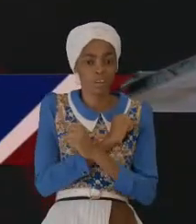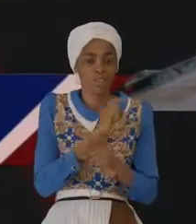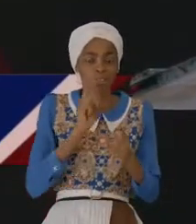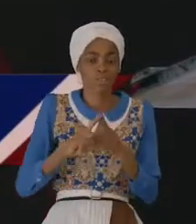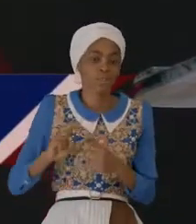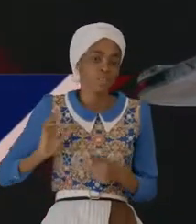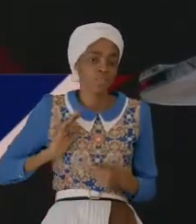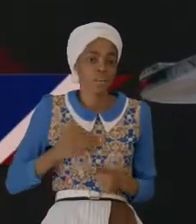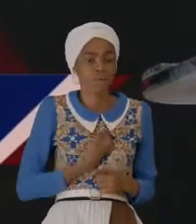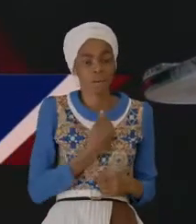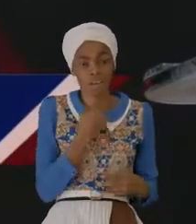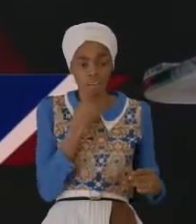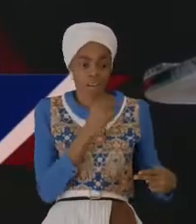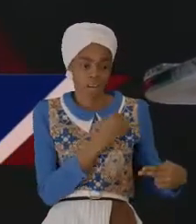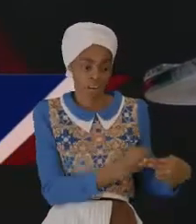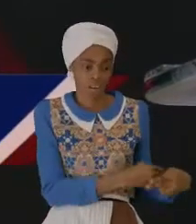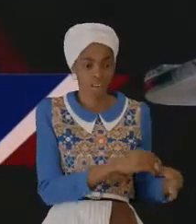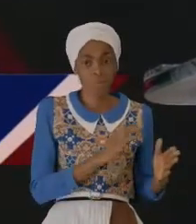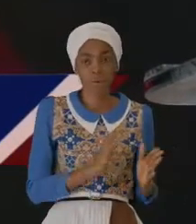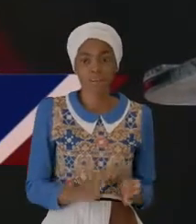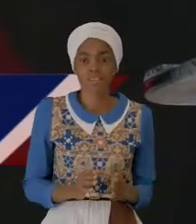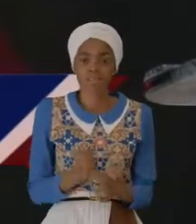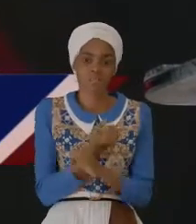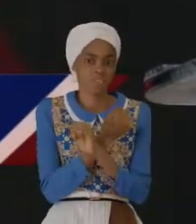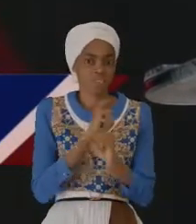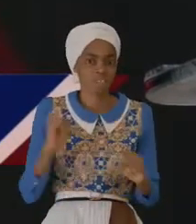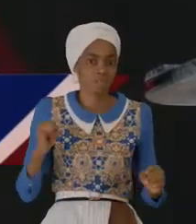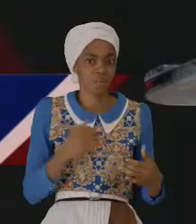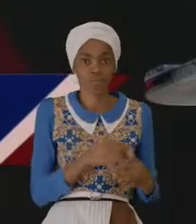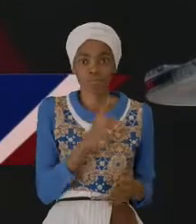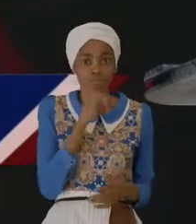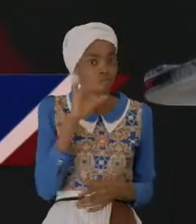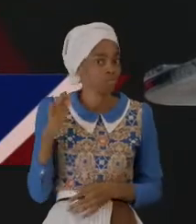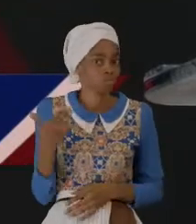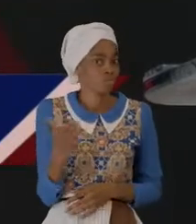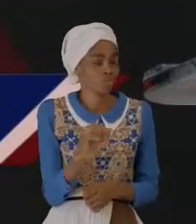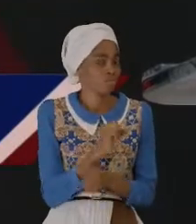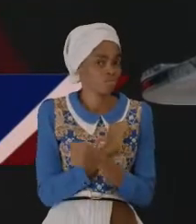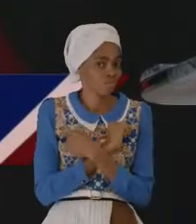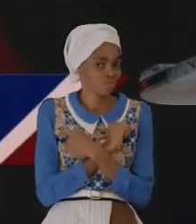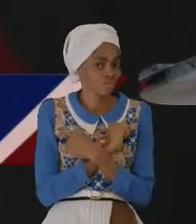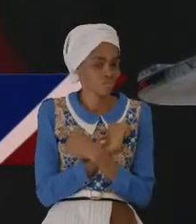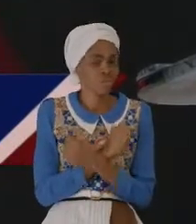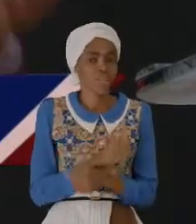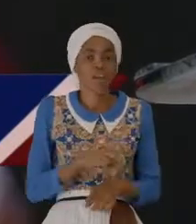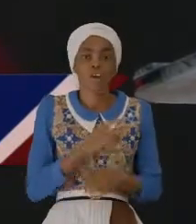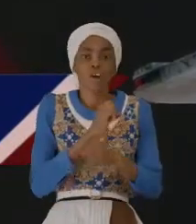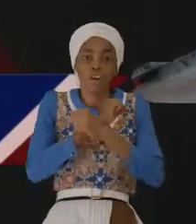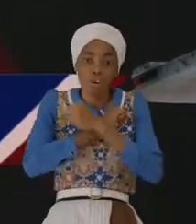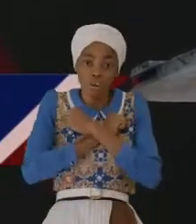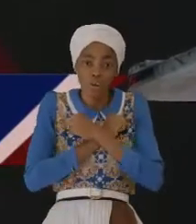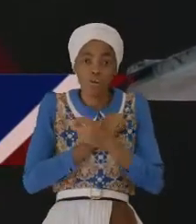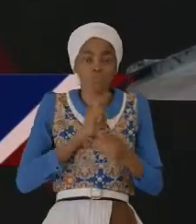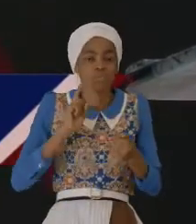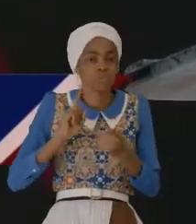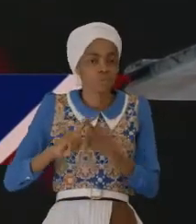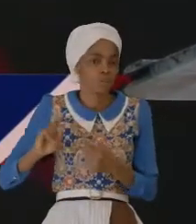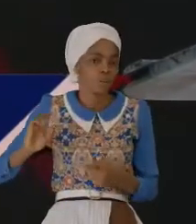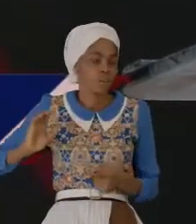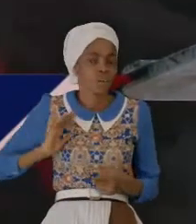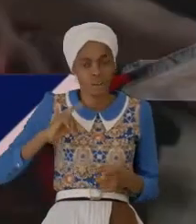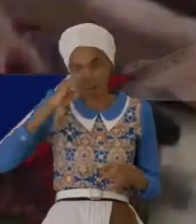neighbors saving love not compromising love and love towards the Brethren